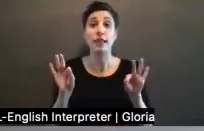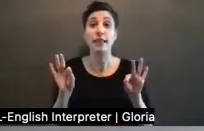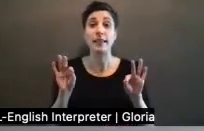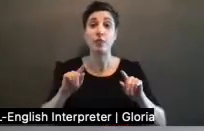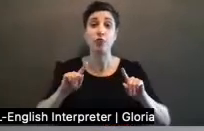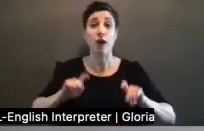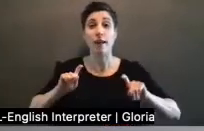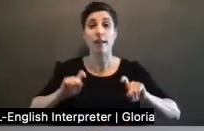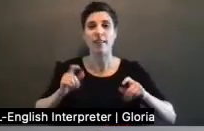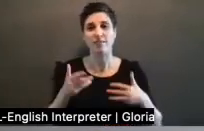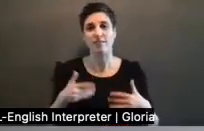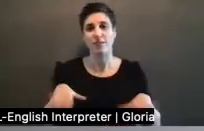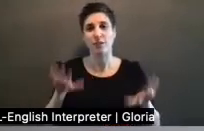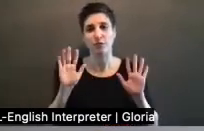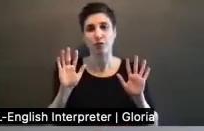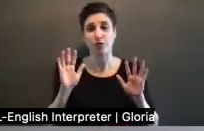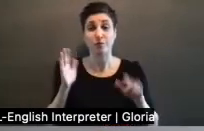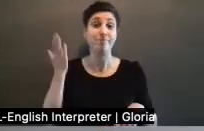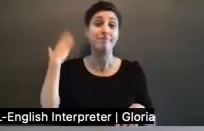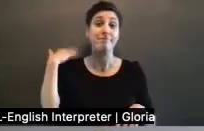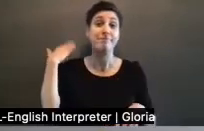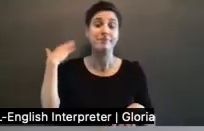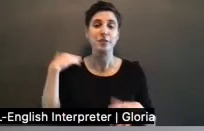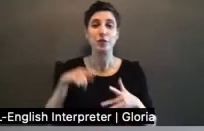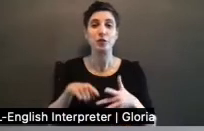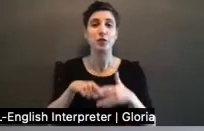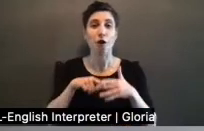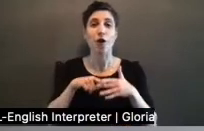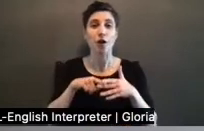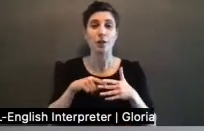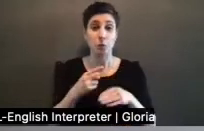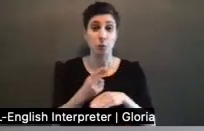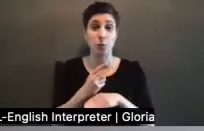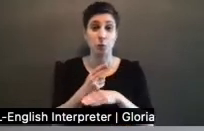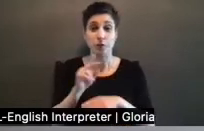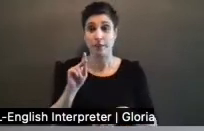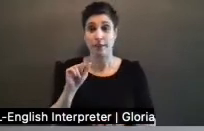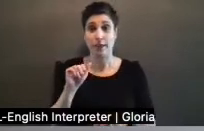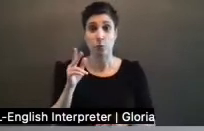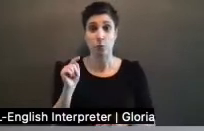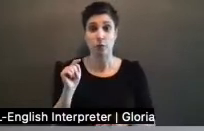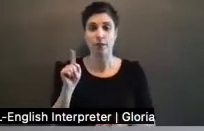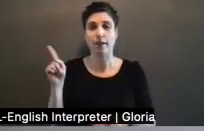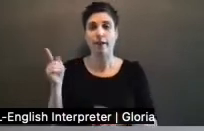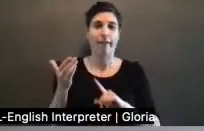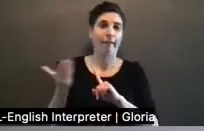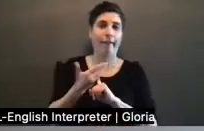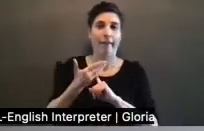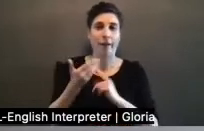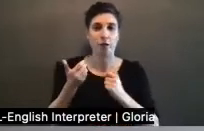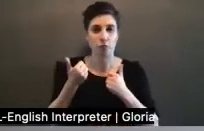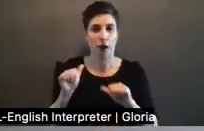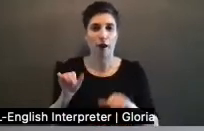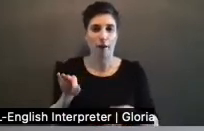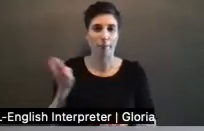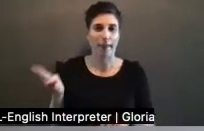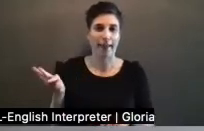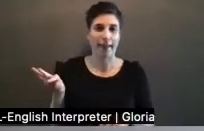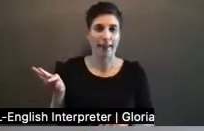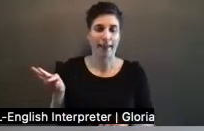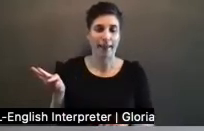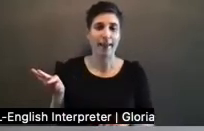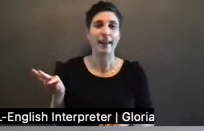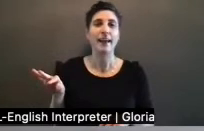started using Kahoot, they were trying to upsell me and give me the premium options. And then when that trial ended, I only have a